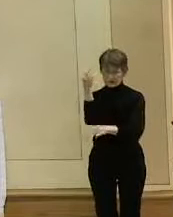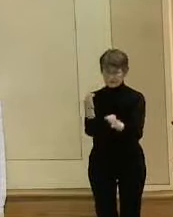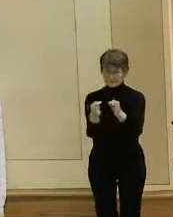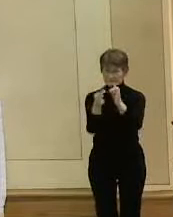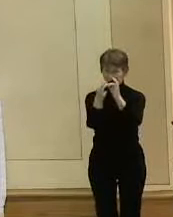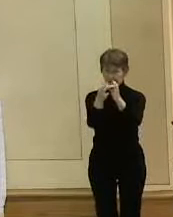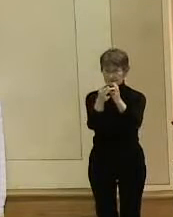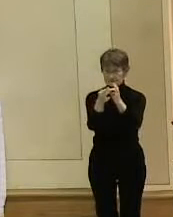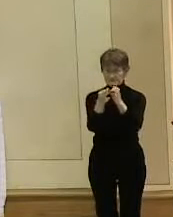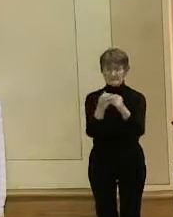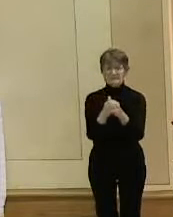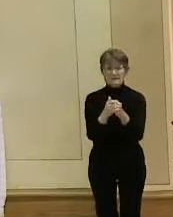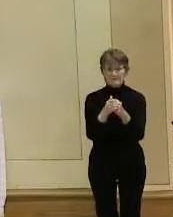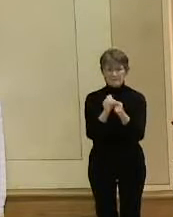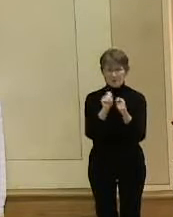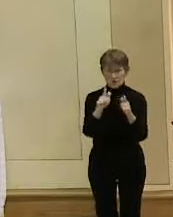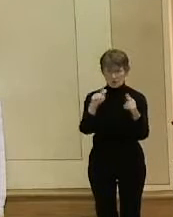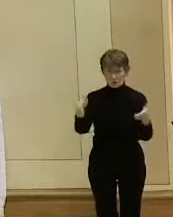to attend.